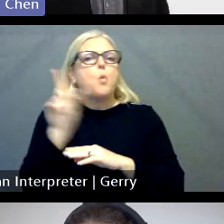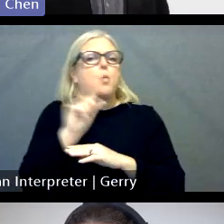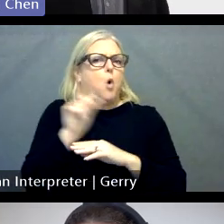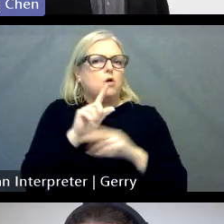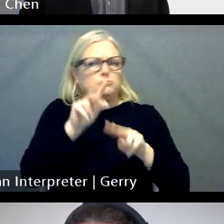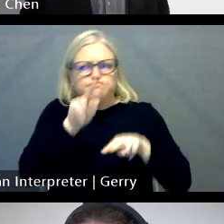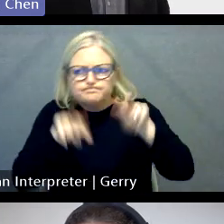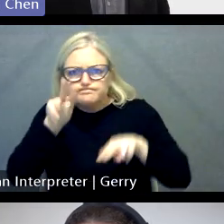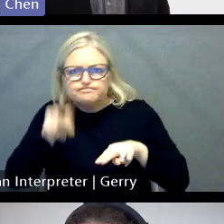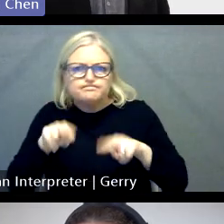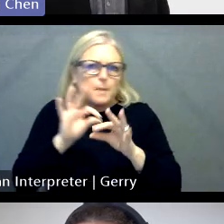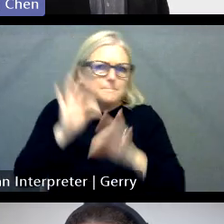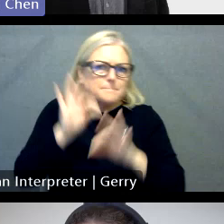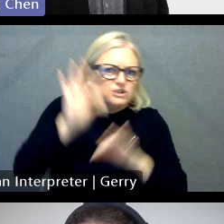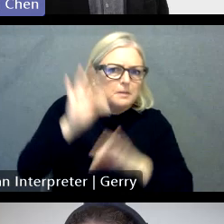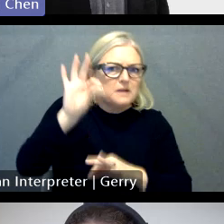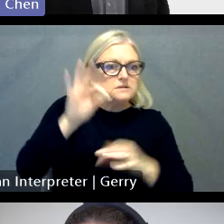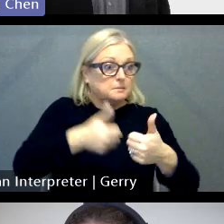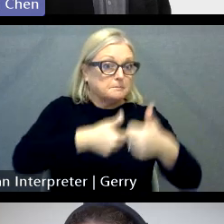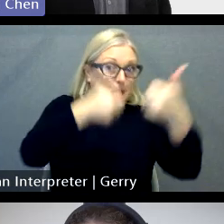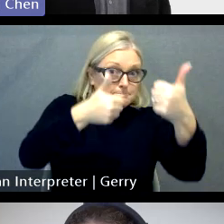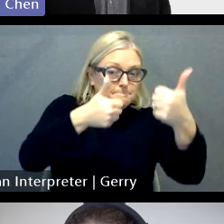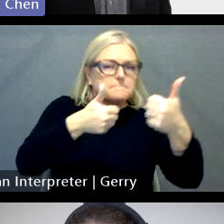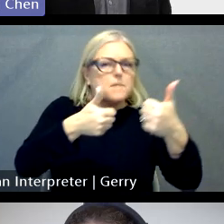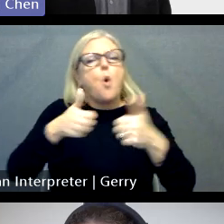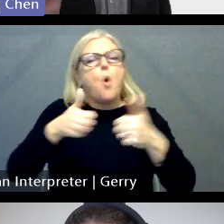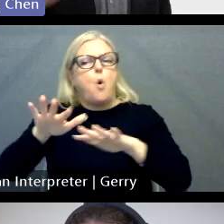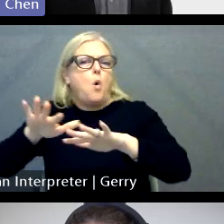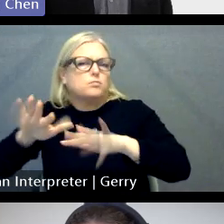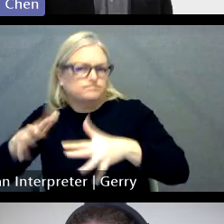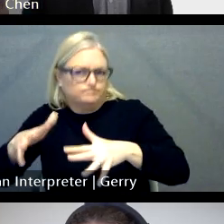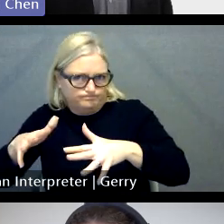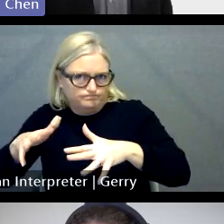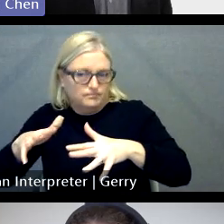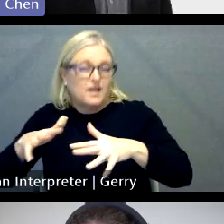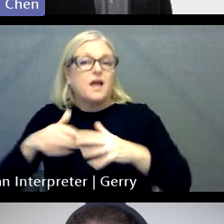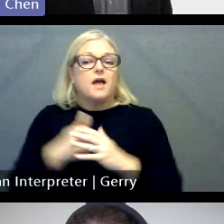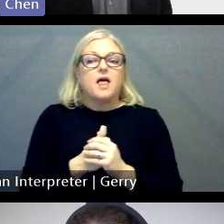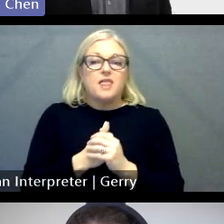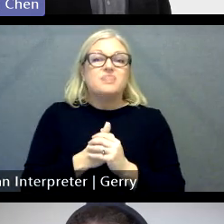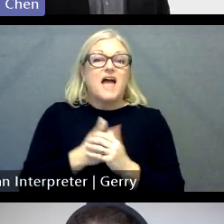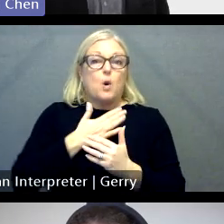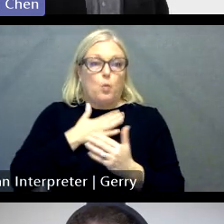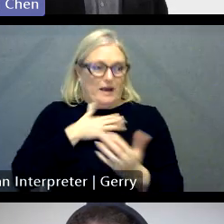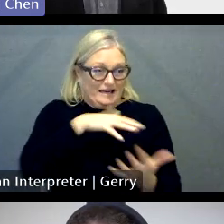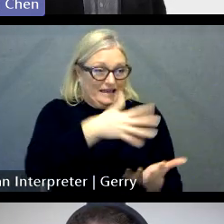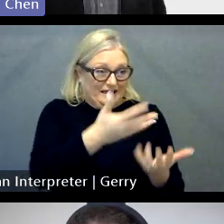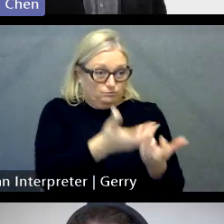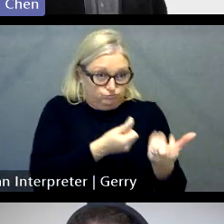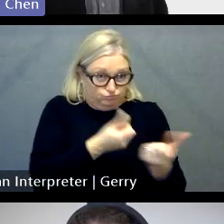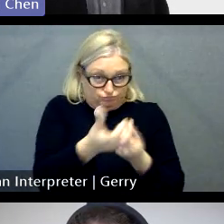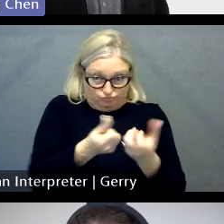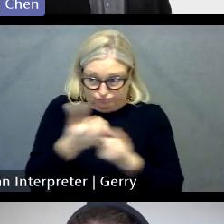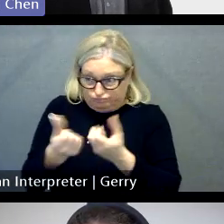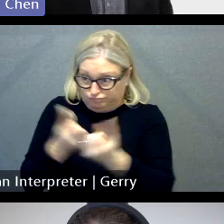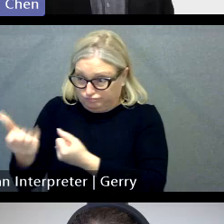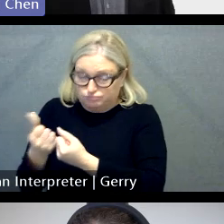literature. So adding all the information together, we will be able to